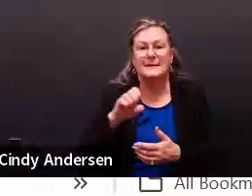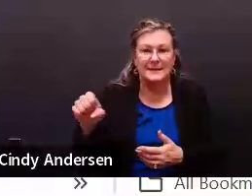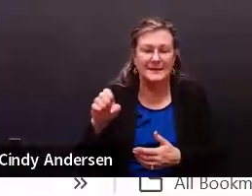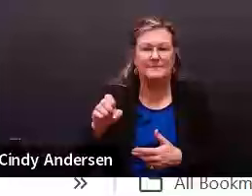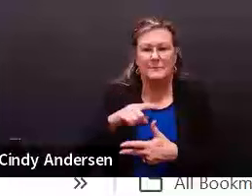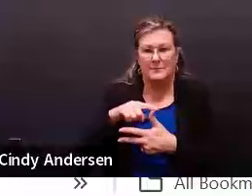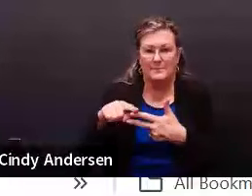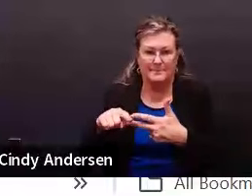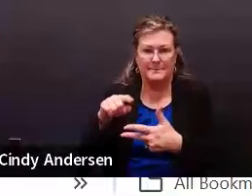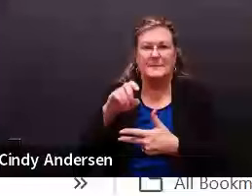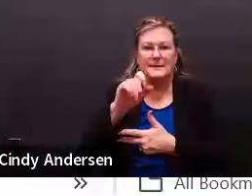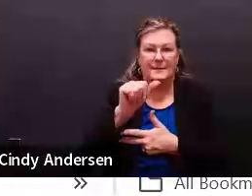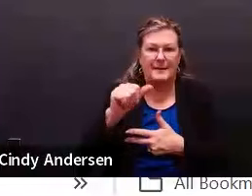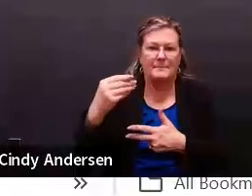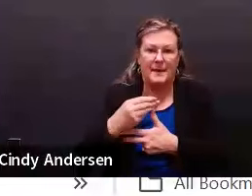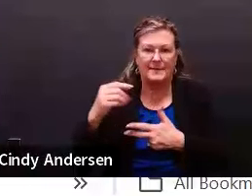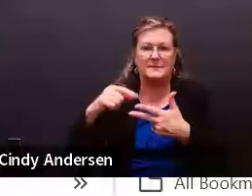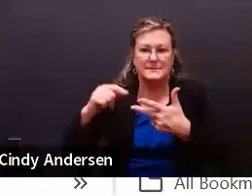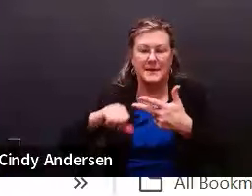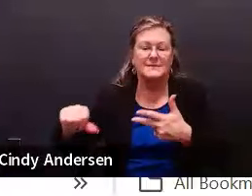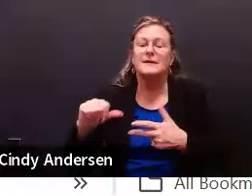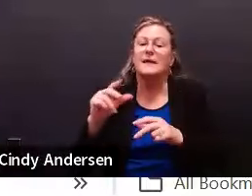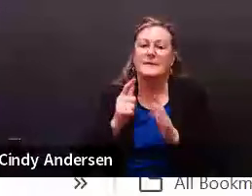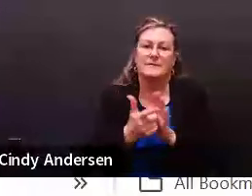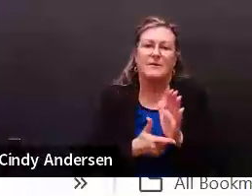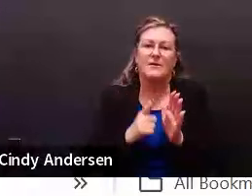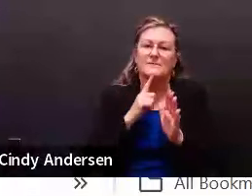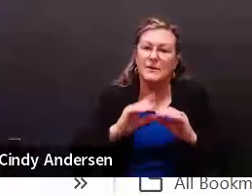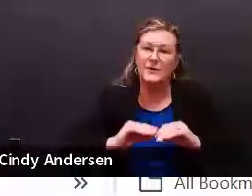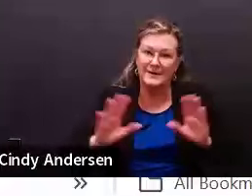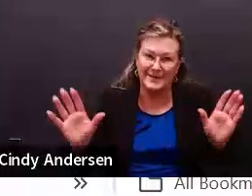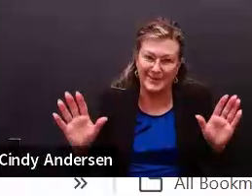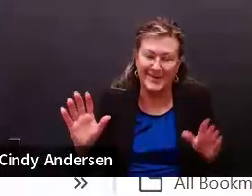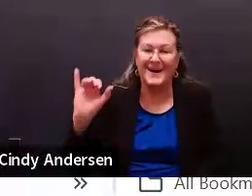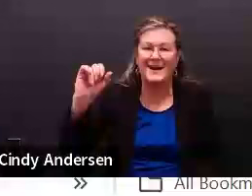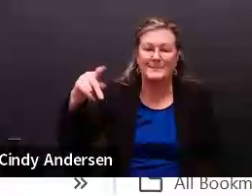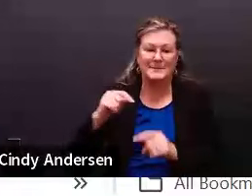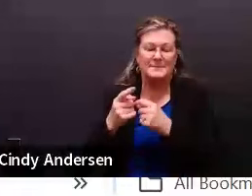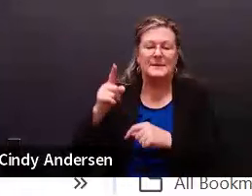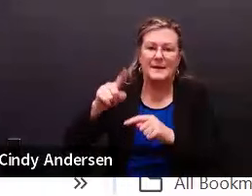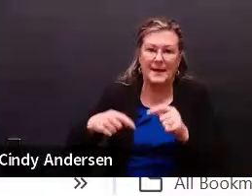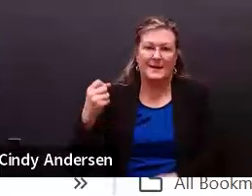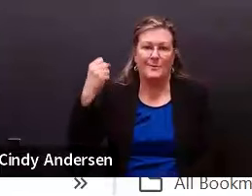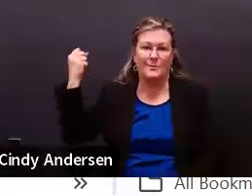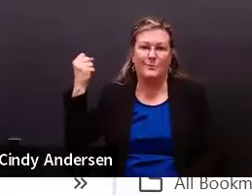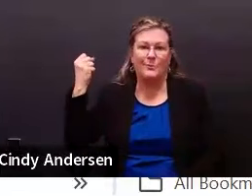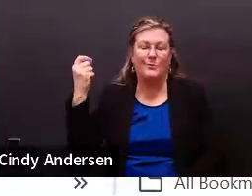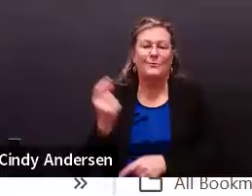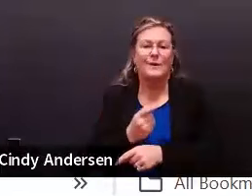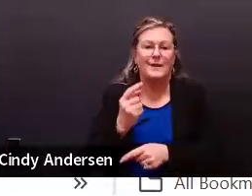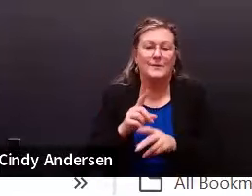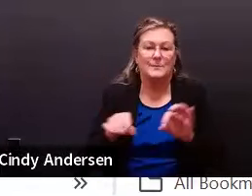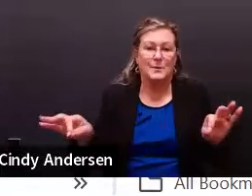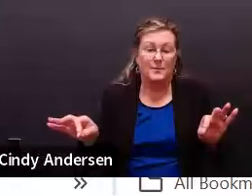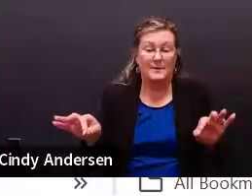and science. But yes, and the law is very clear on that. An IEP team cannot withhold a regular diploma. Does it mean